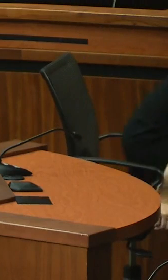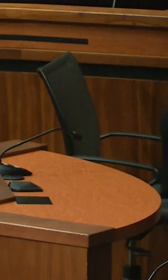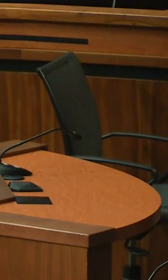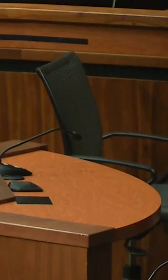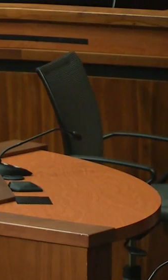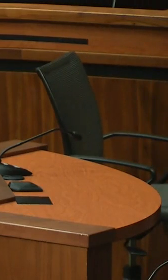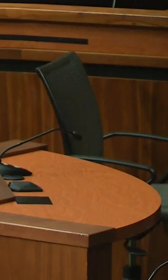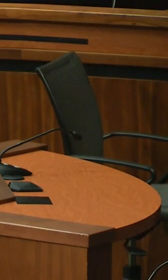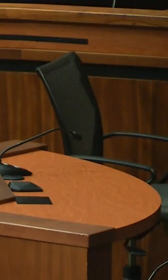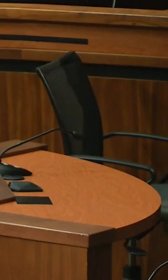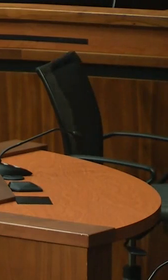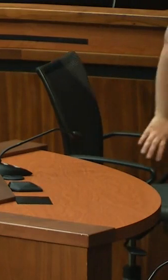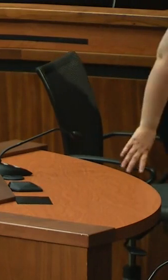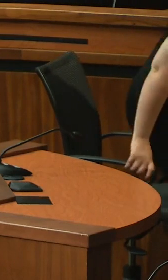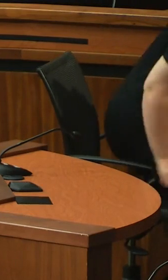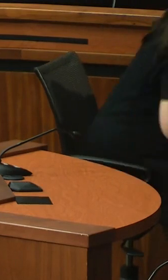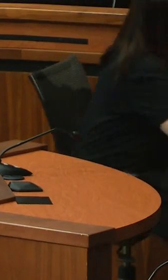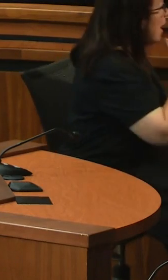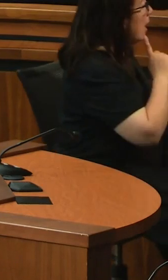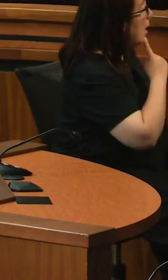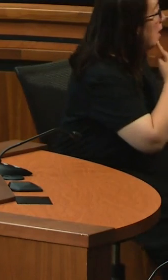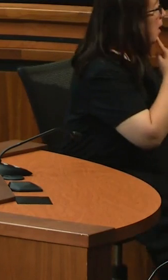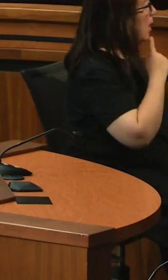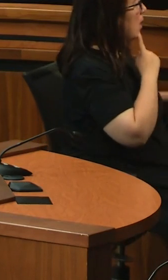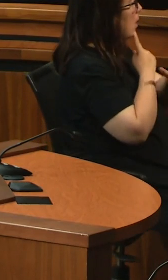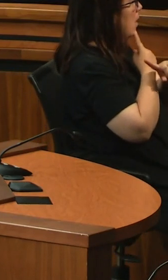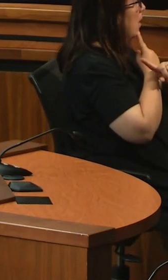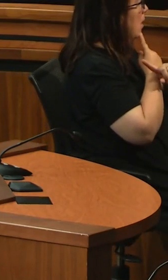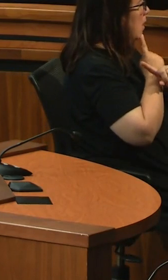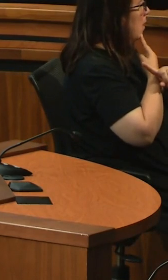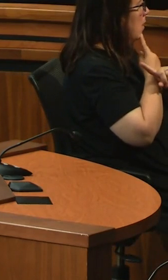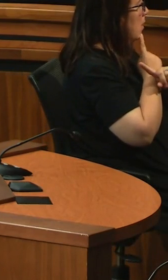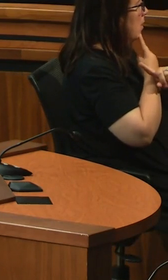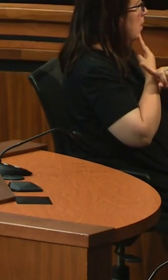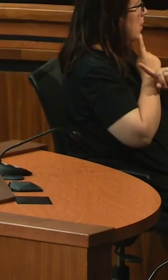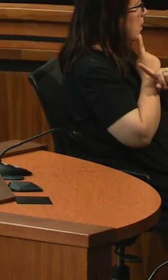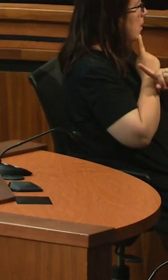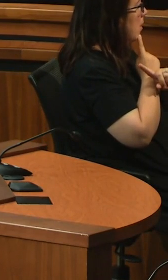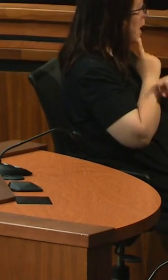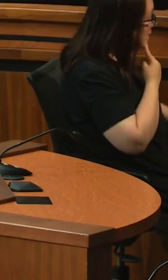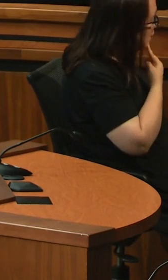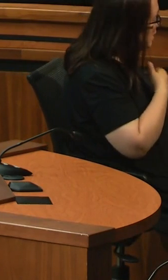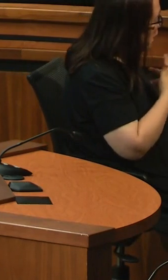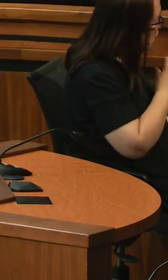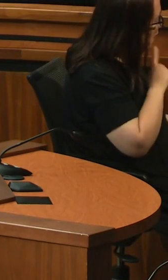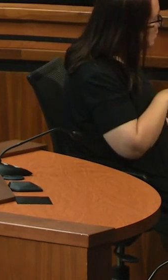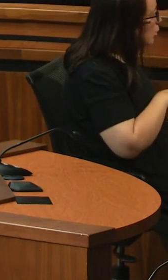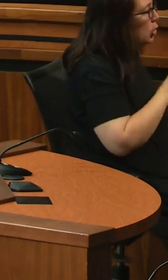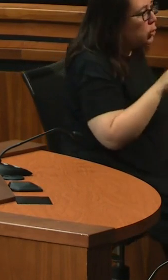Hi, my name is. No, we're serious. Phil, how are we going to report it? So I can give it to everybody? You can give it to everybody. All